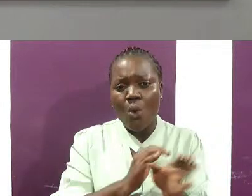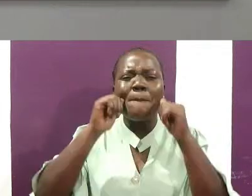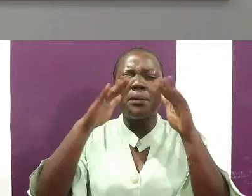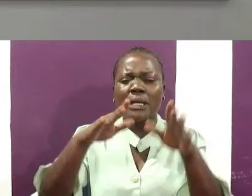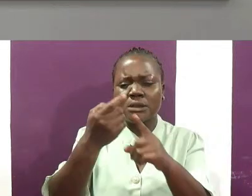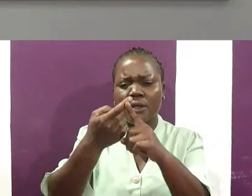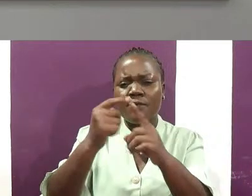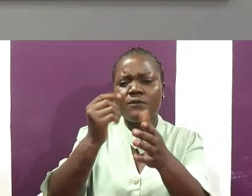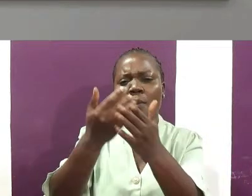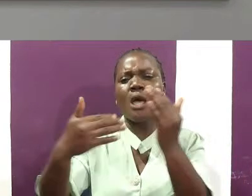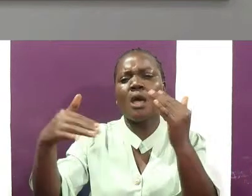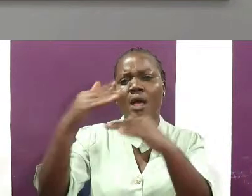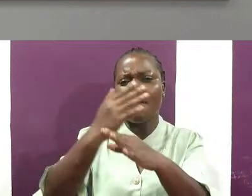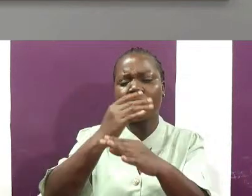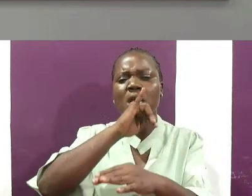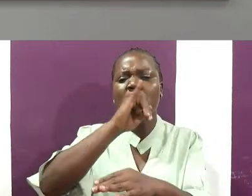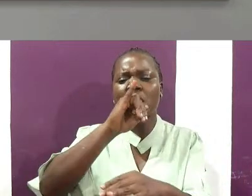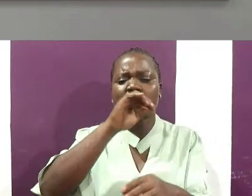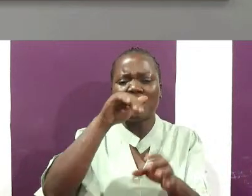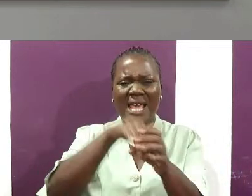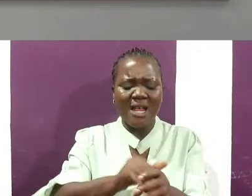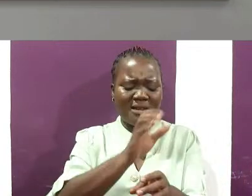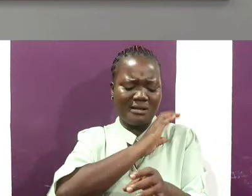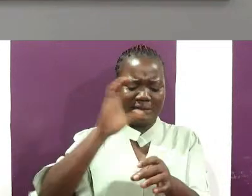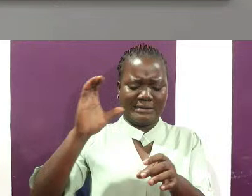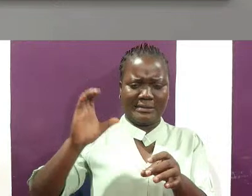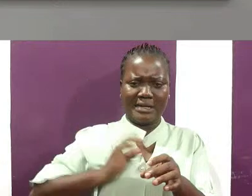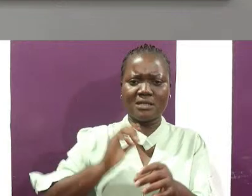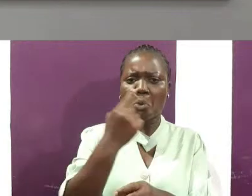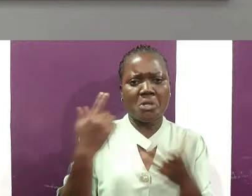We would have no salvation without the blood of Christ,